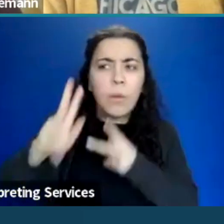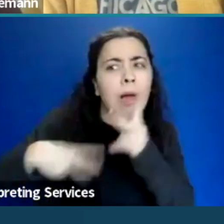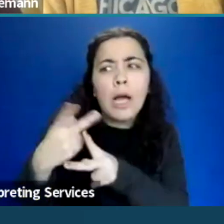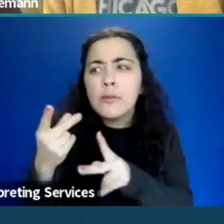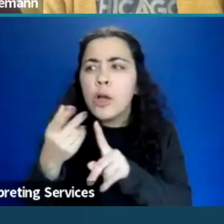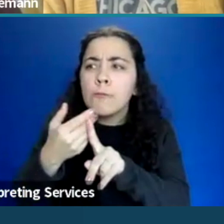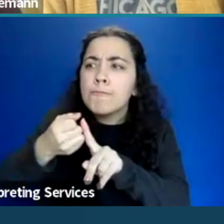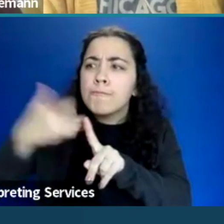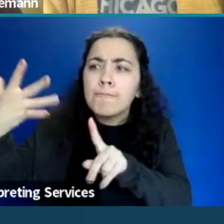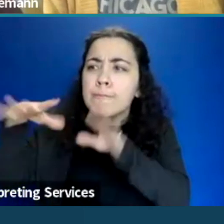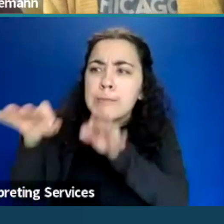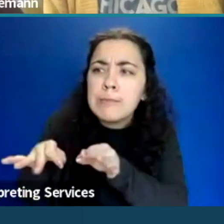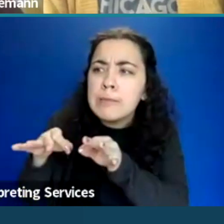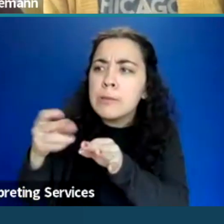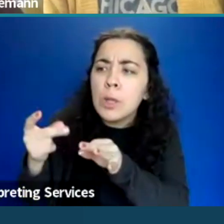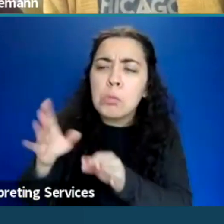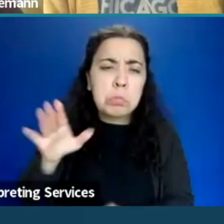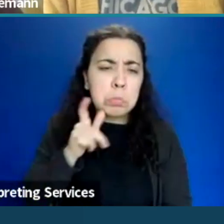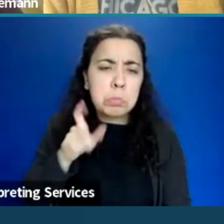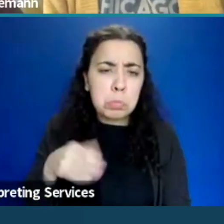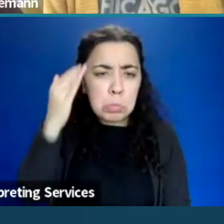any details about it.